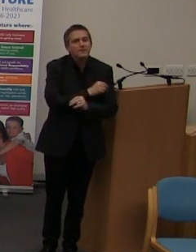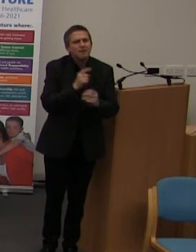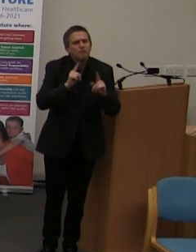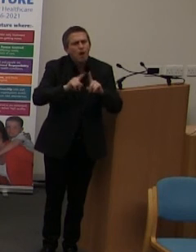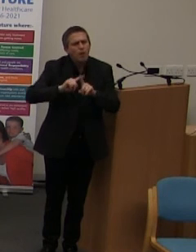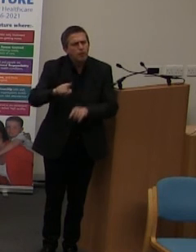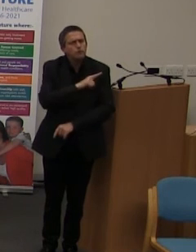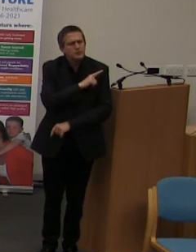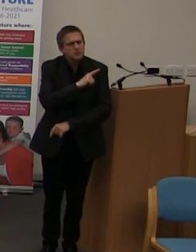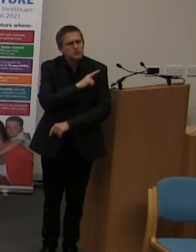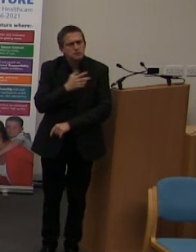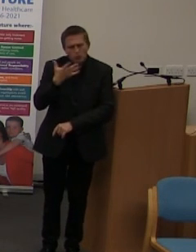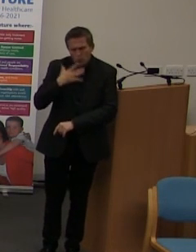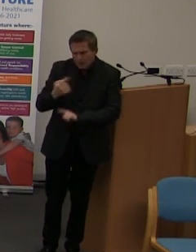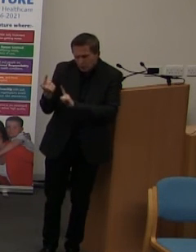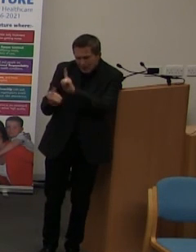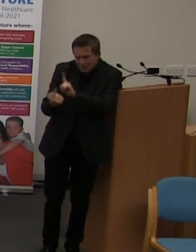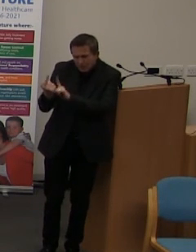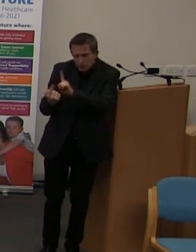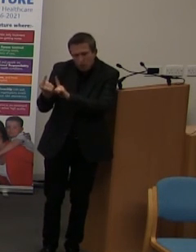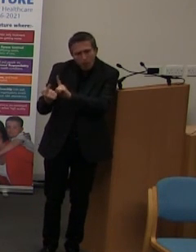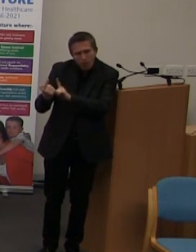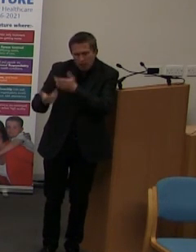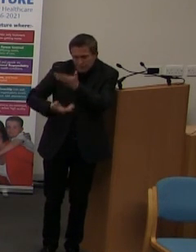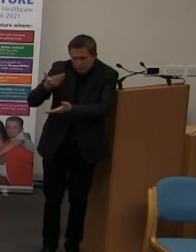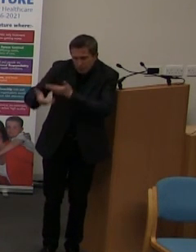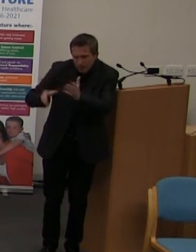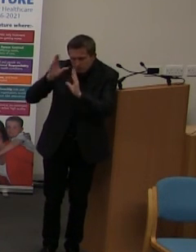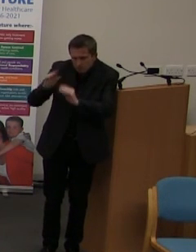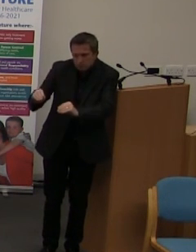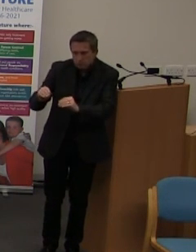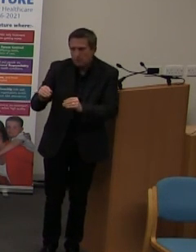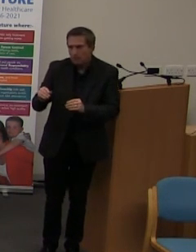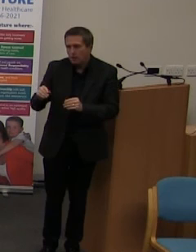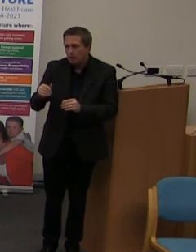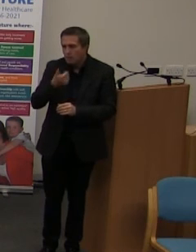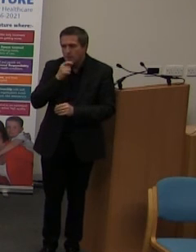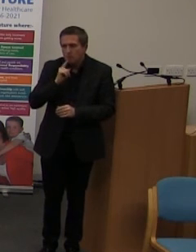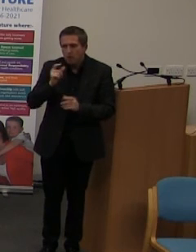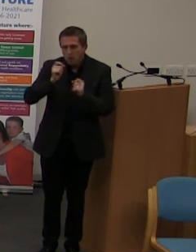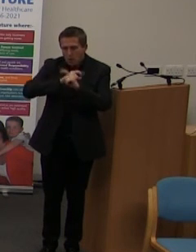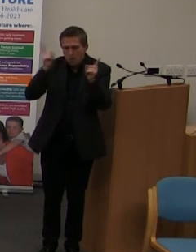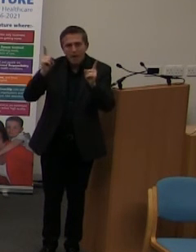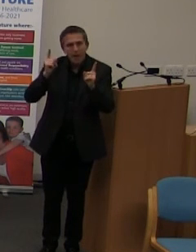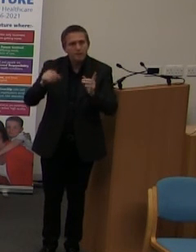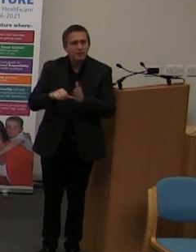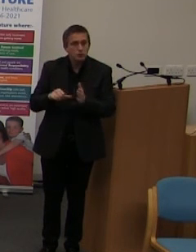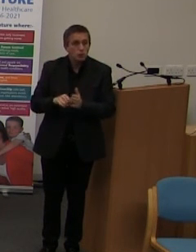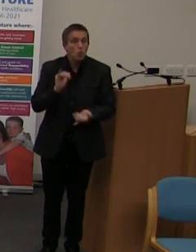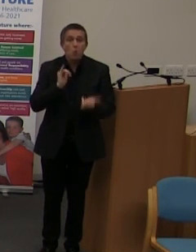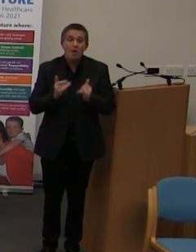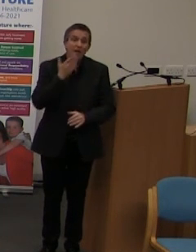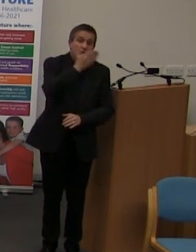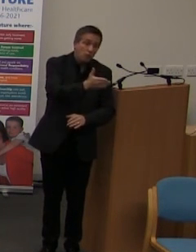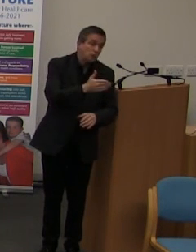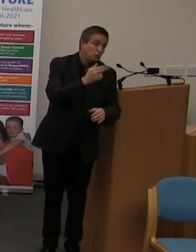work with people in an individual kind of cohort and make sure that we've done everything we can and that people understand the impact, whether they be doctor, nurse,